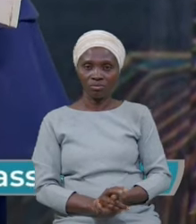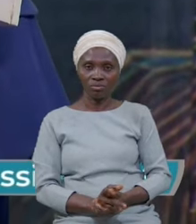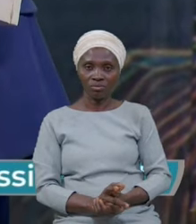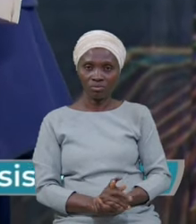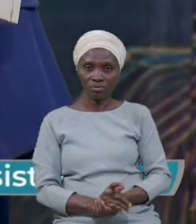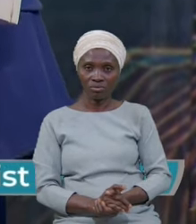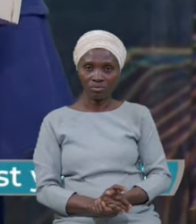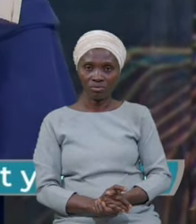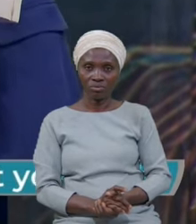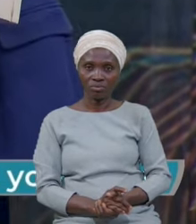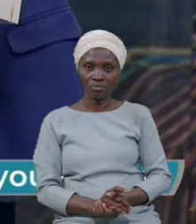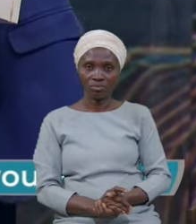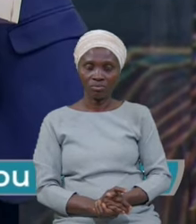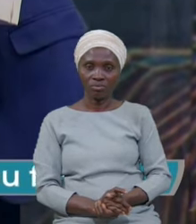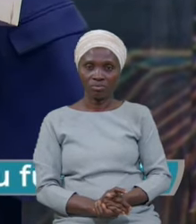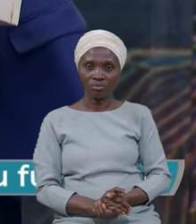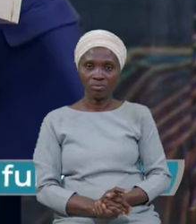If we are true,